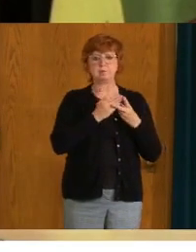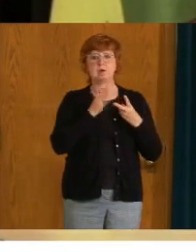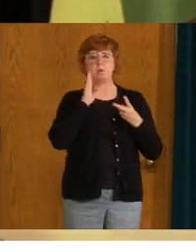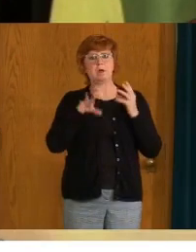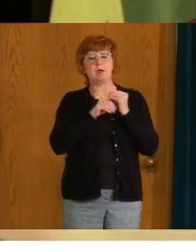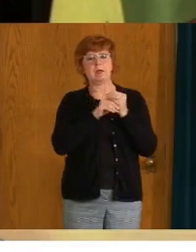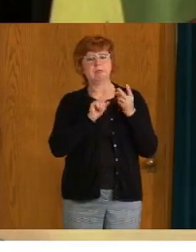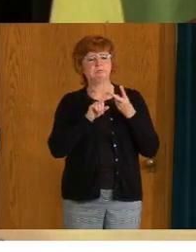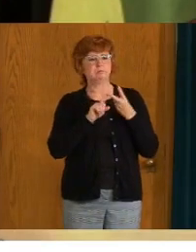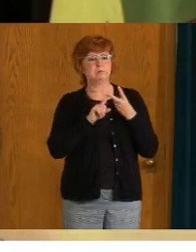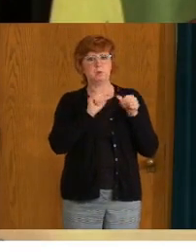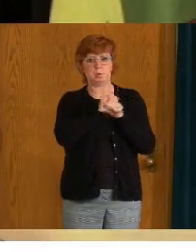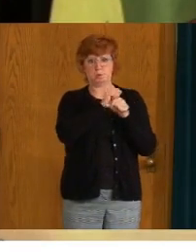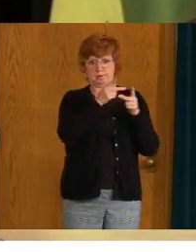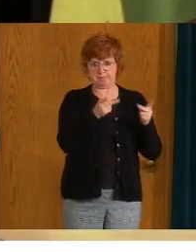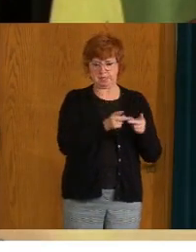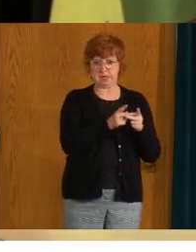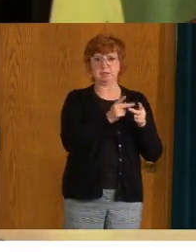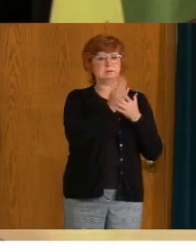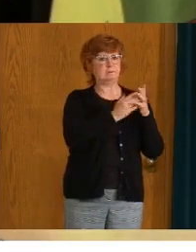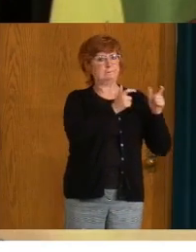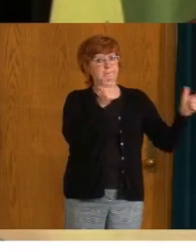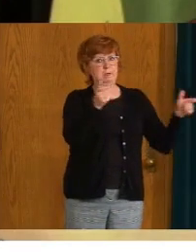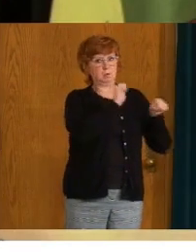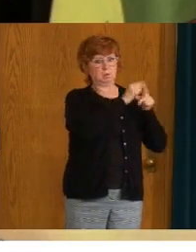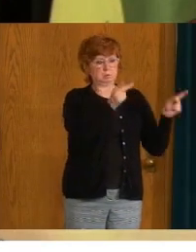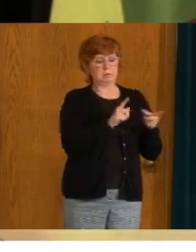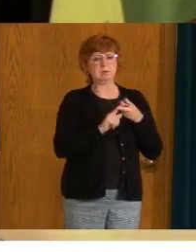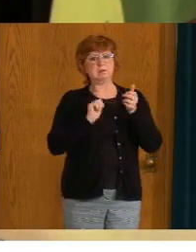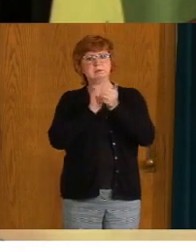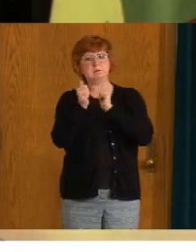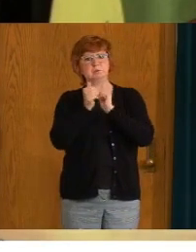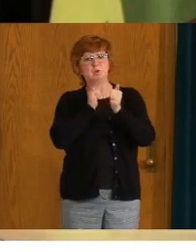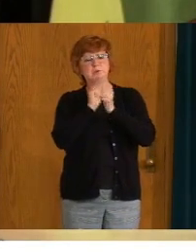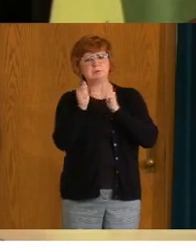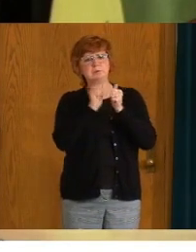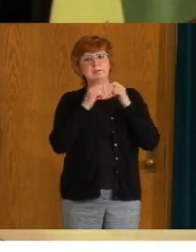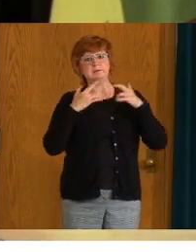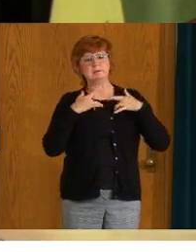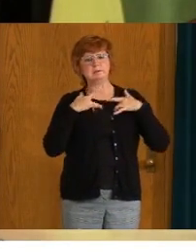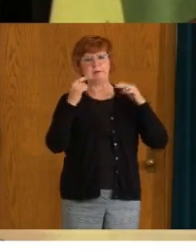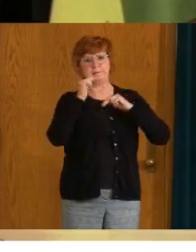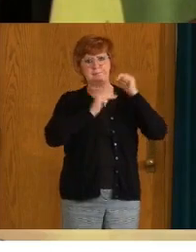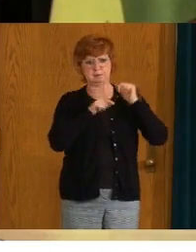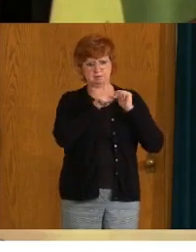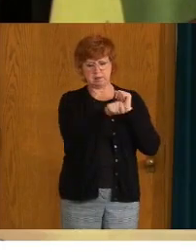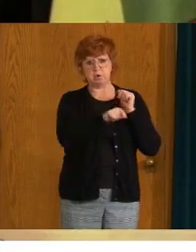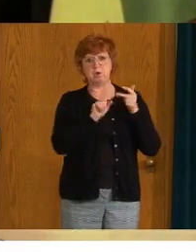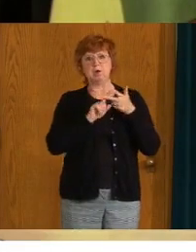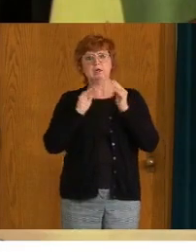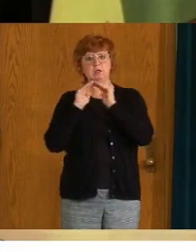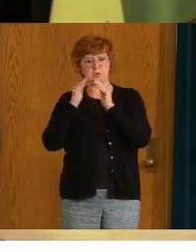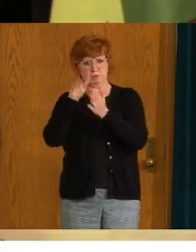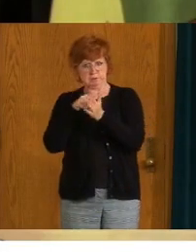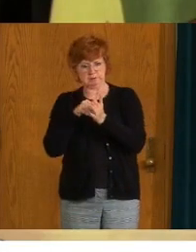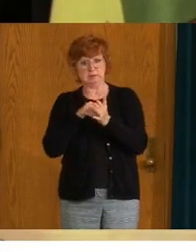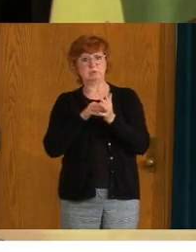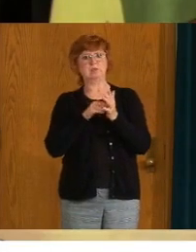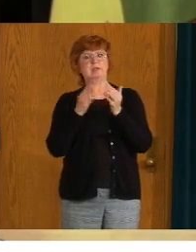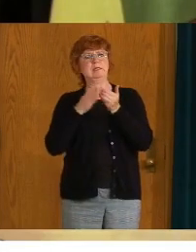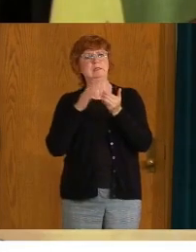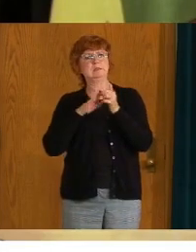in places such as work sites, sports venues, community centers, and many other locations in many communities. And the SHA is going to